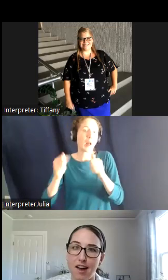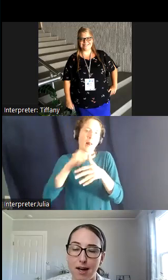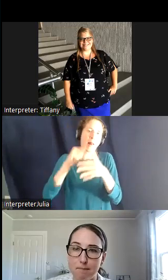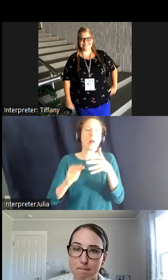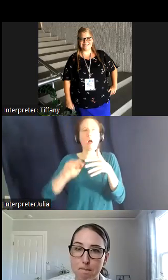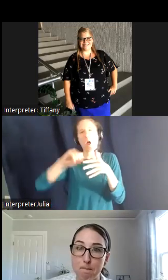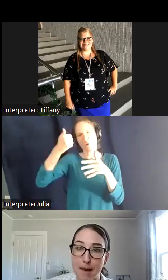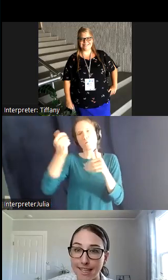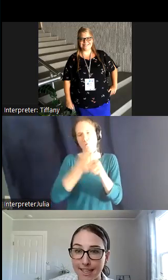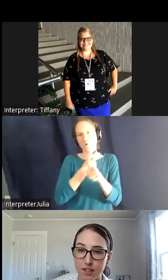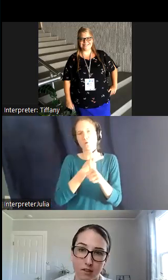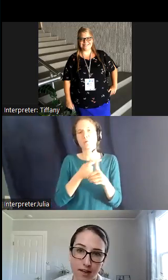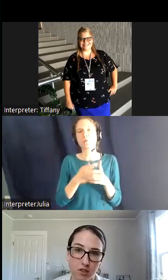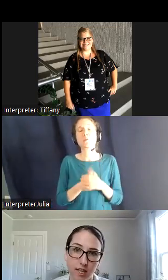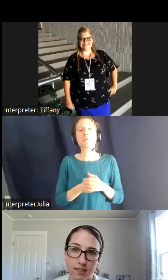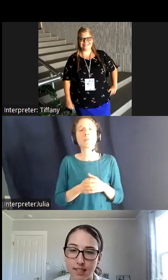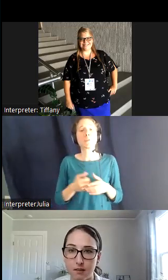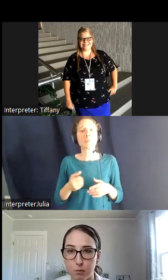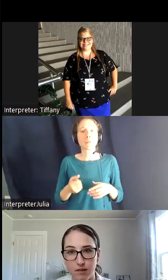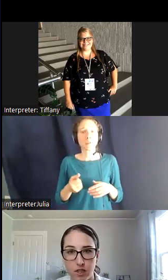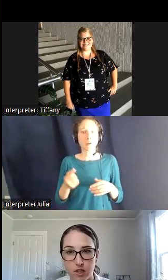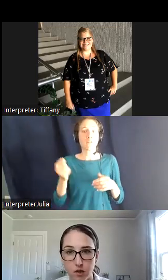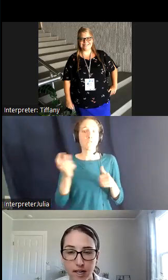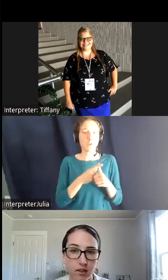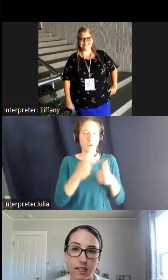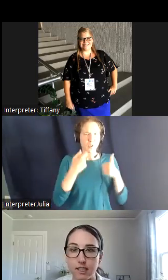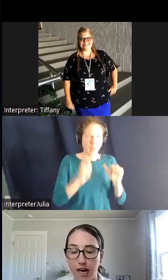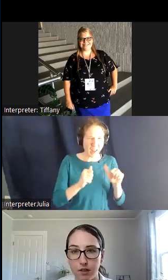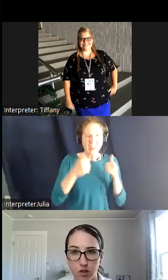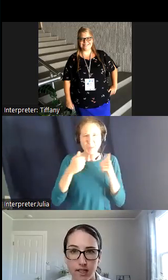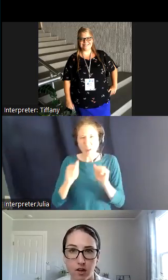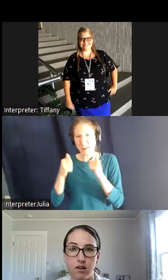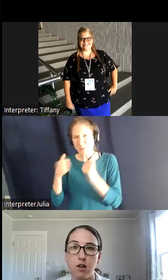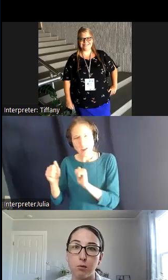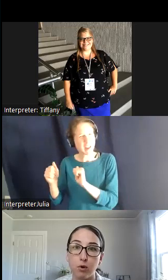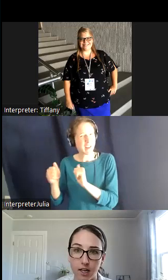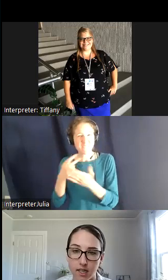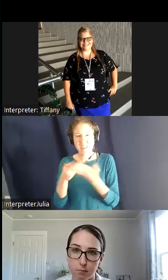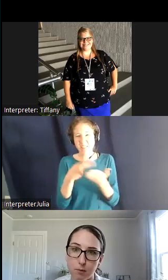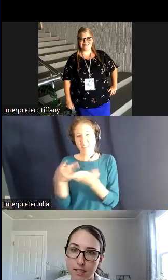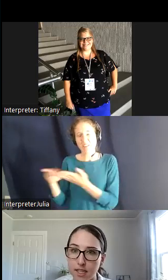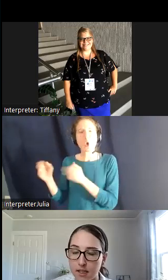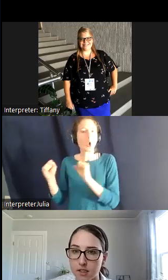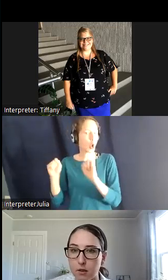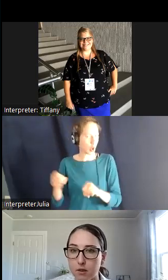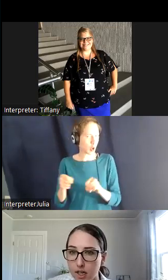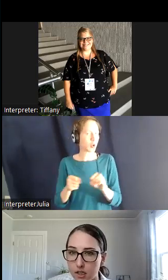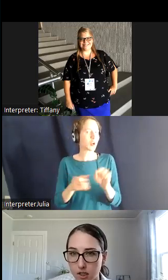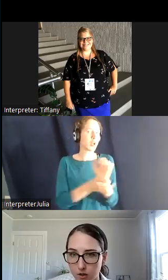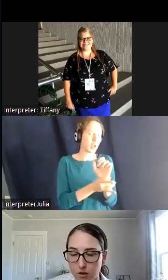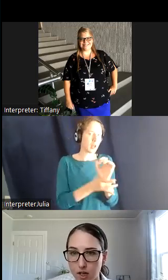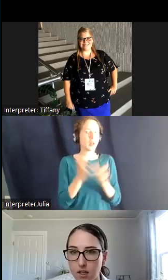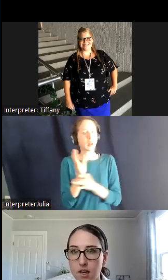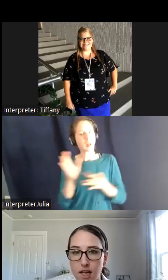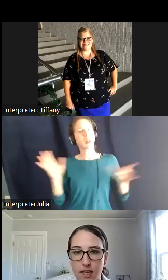be many interventions that providers are trained on and staff are trained on prior to implementing things like restraint